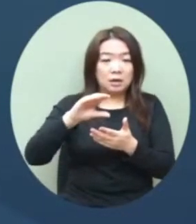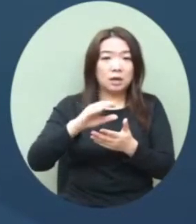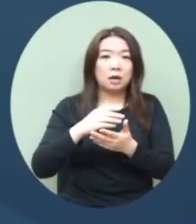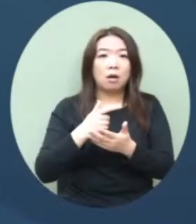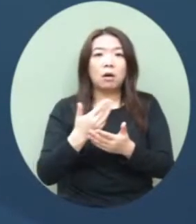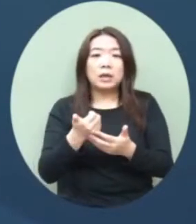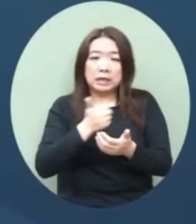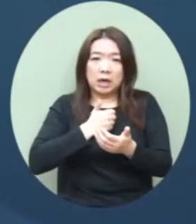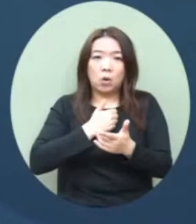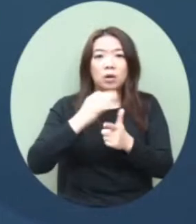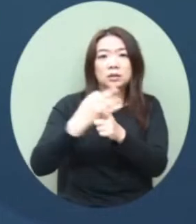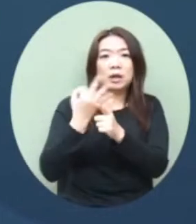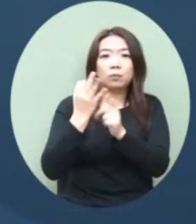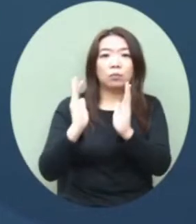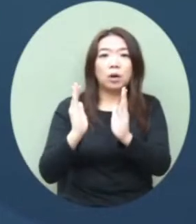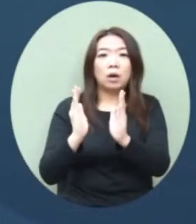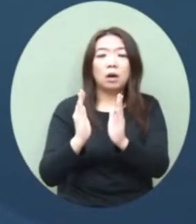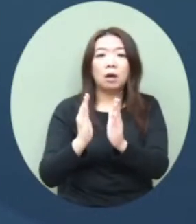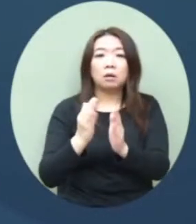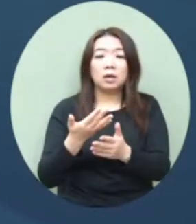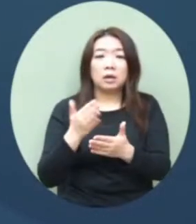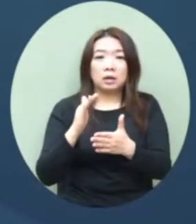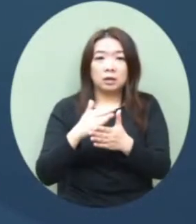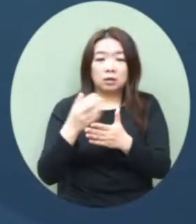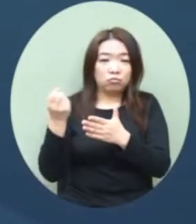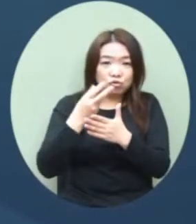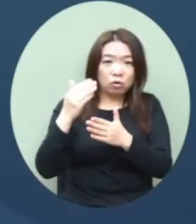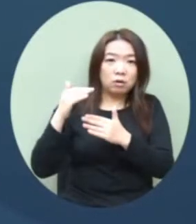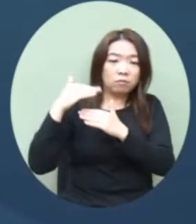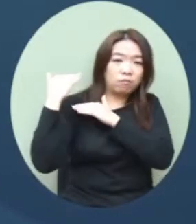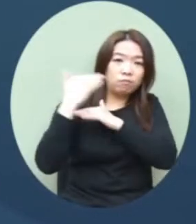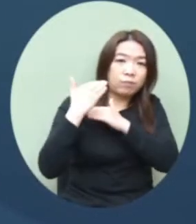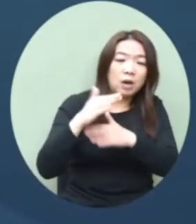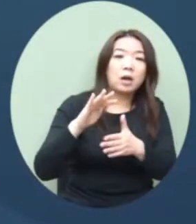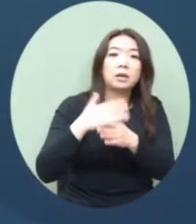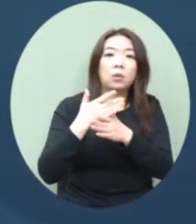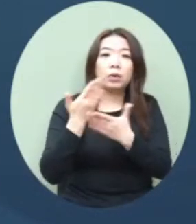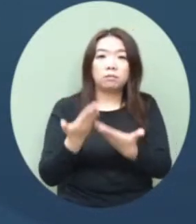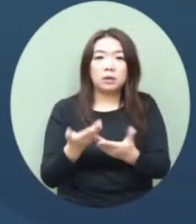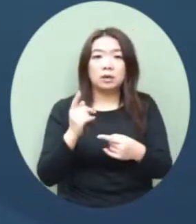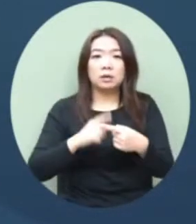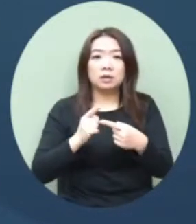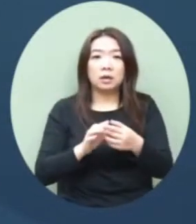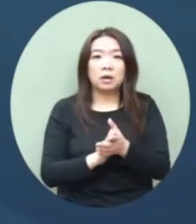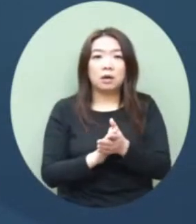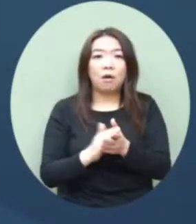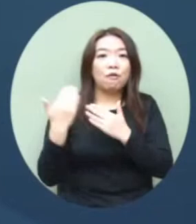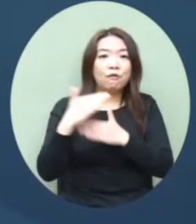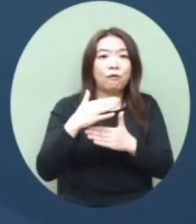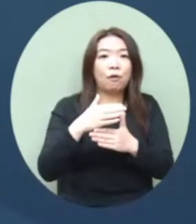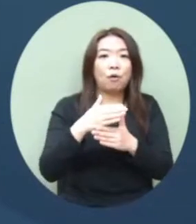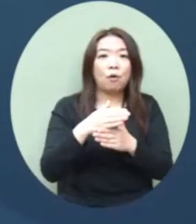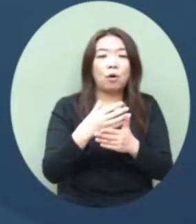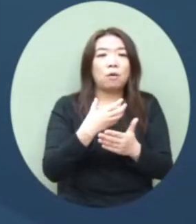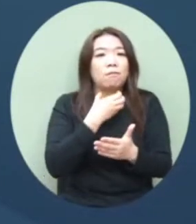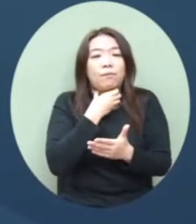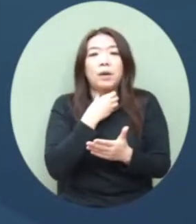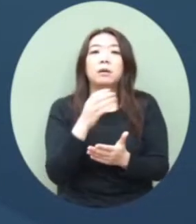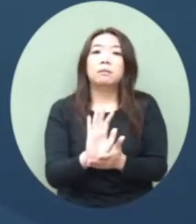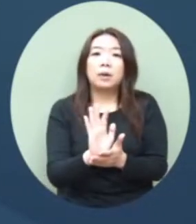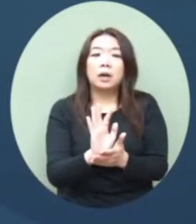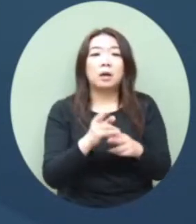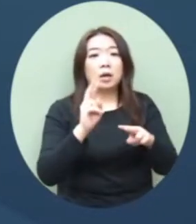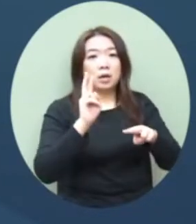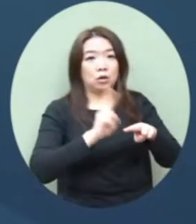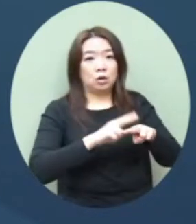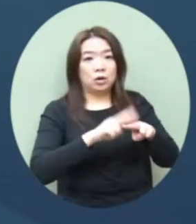dire, and they need 1 million per day in total. But we have procured 100 million, and more are coming, so that should